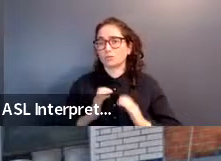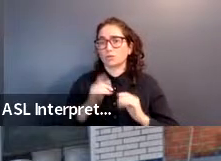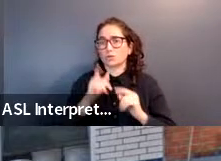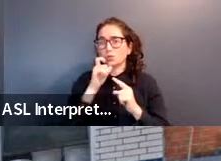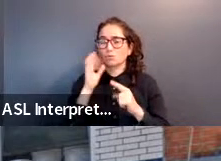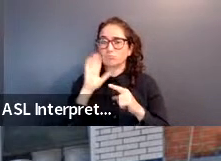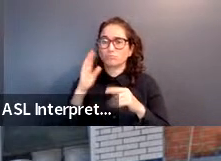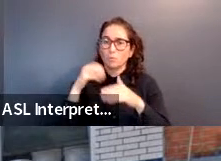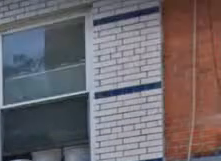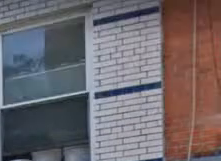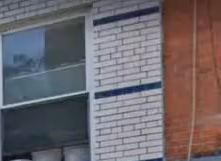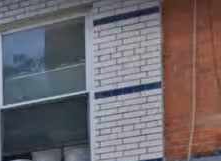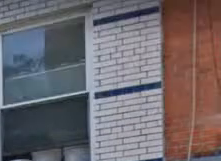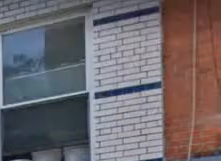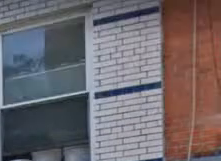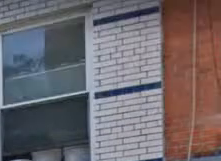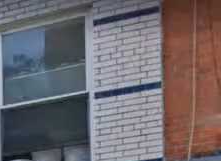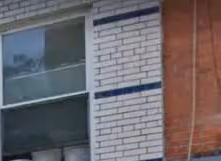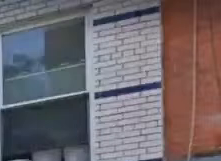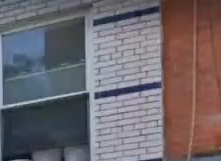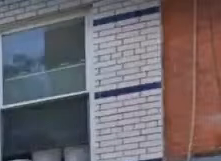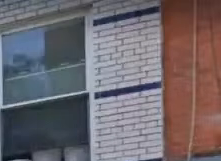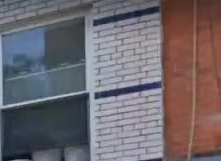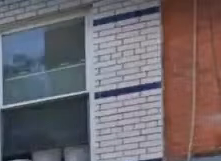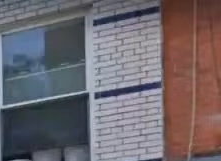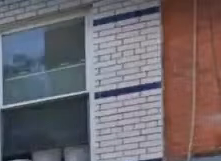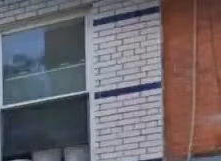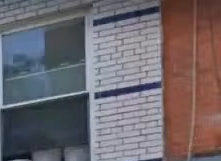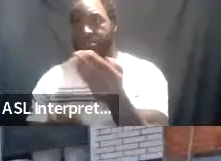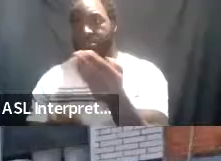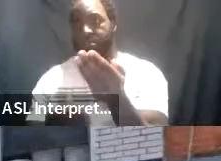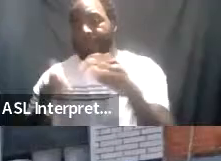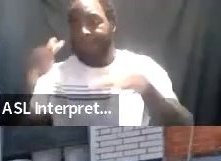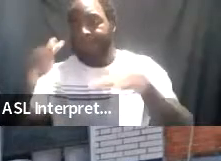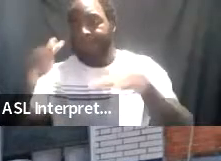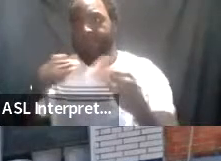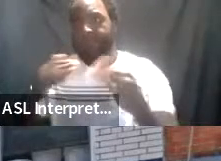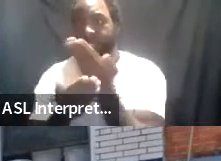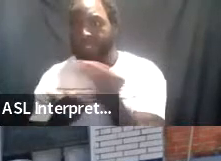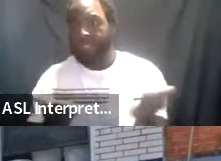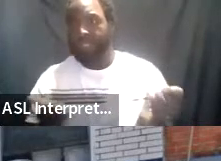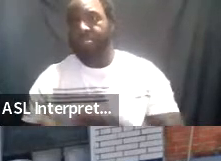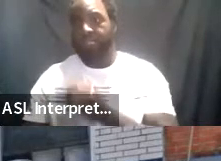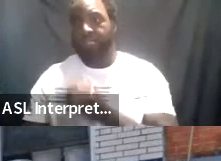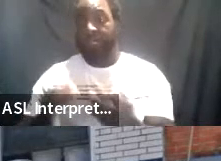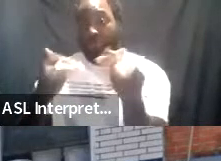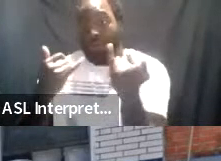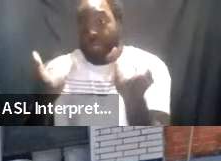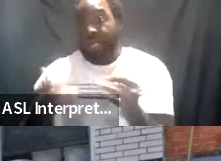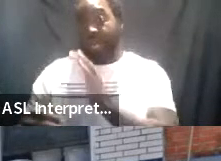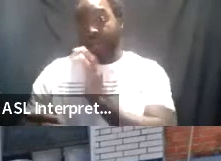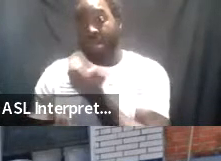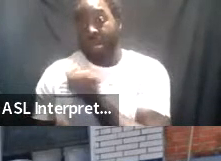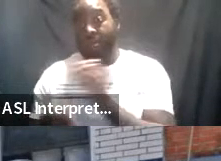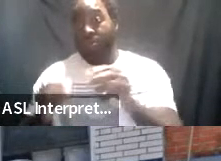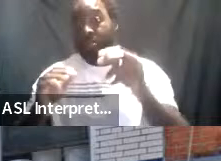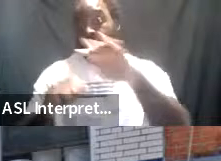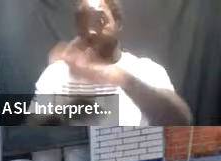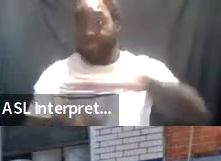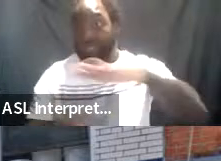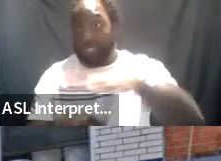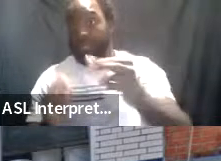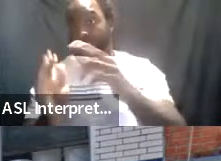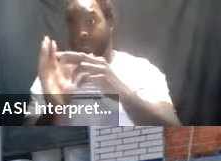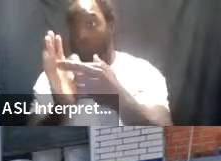want to buy breads and other pastries. But unfortunately, our zoning right now prohibits bakeries